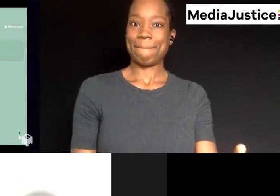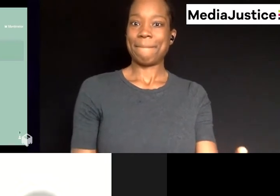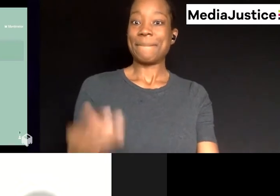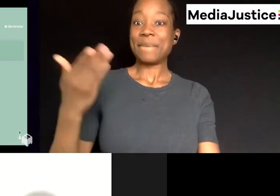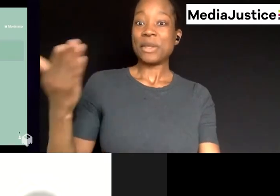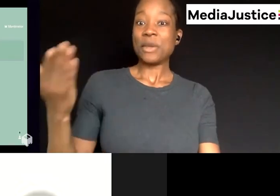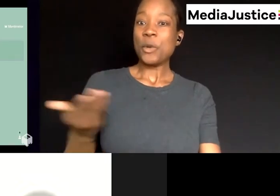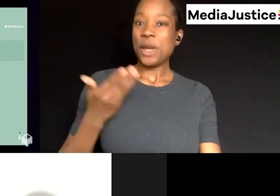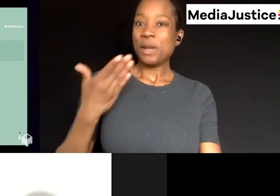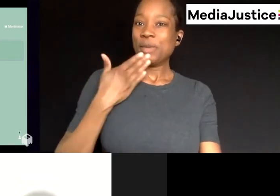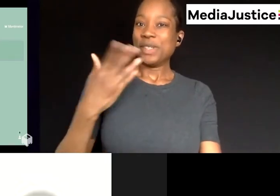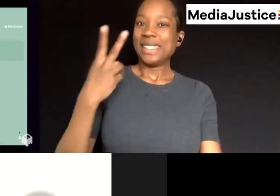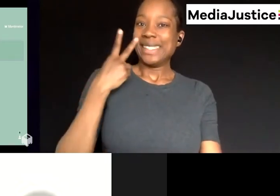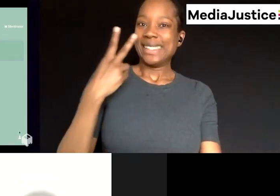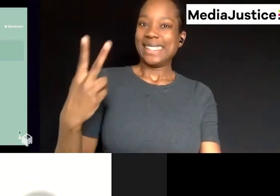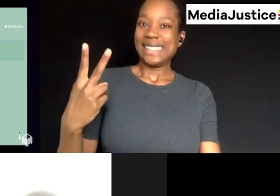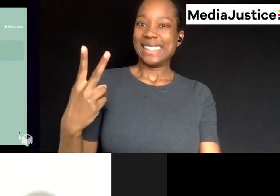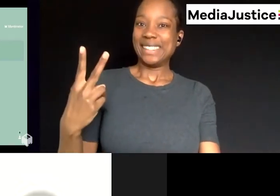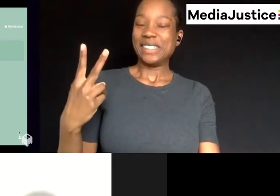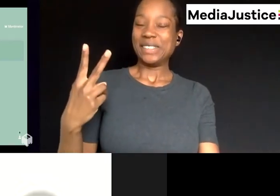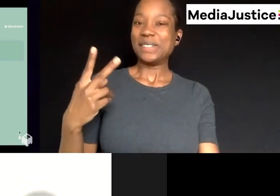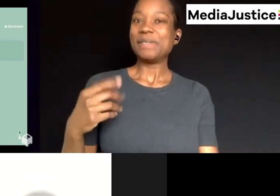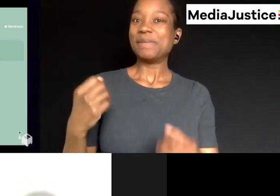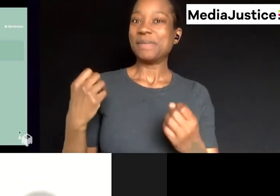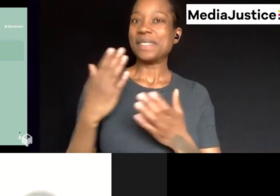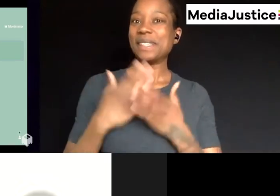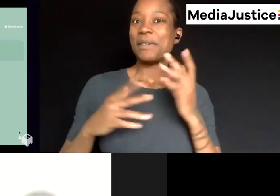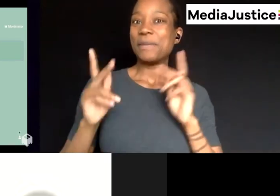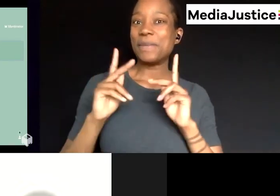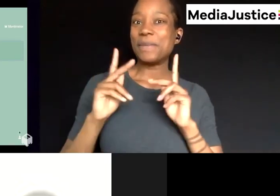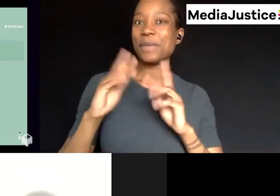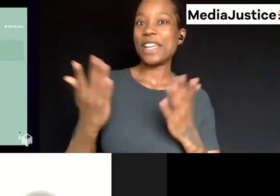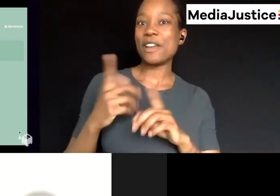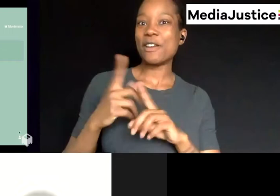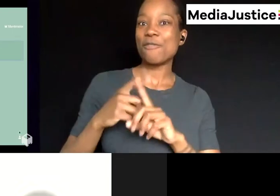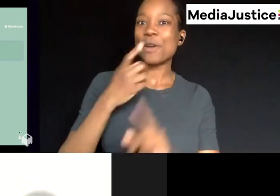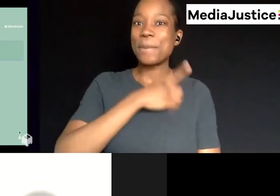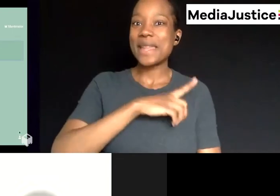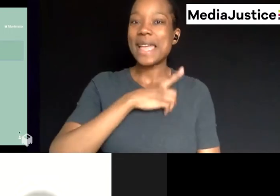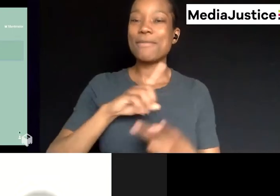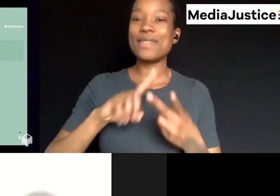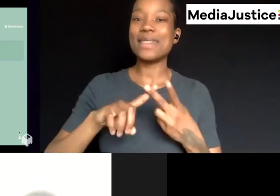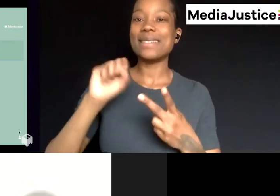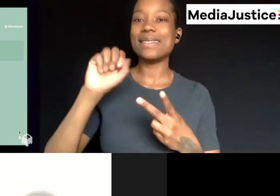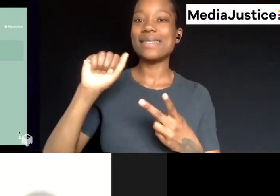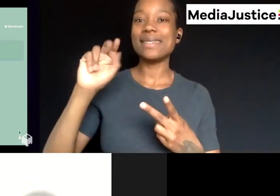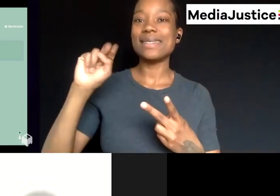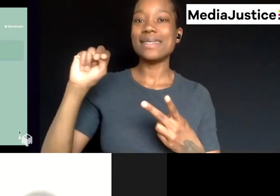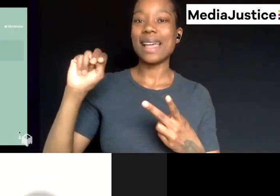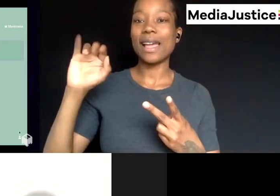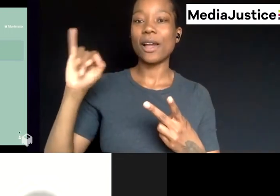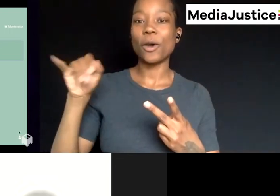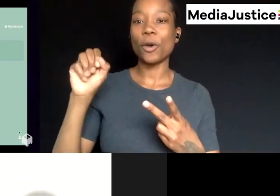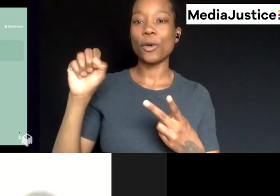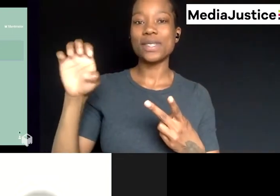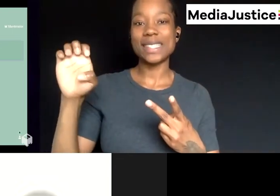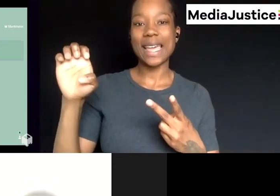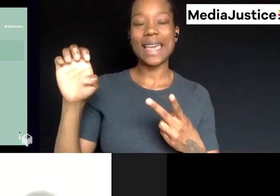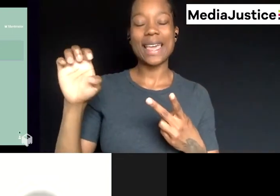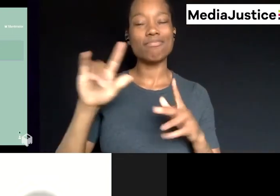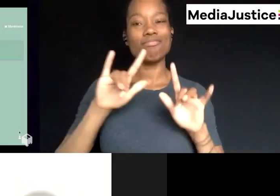All right. We got folks from San Jose, from Minneapolis. Love Minneapolis.